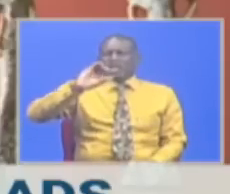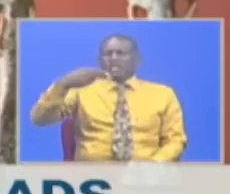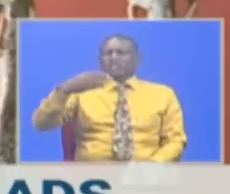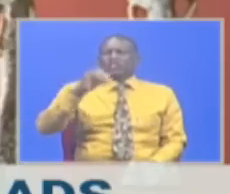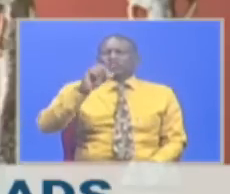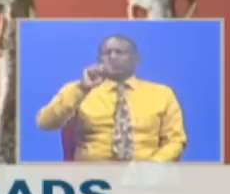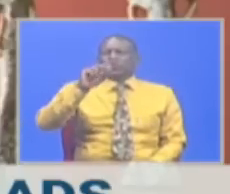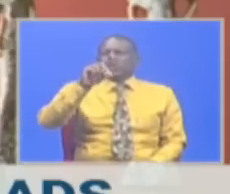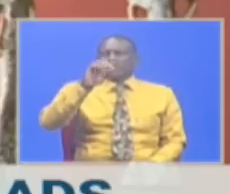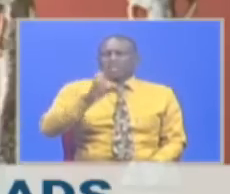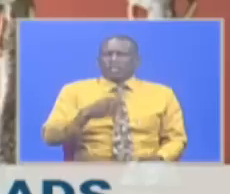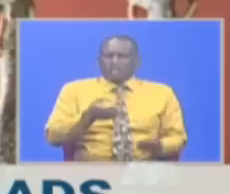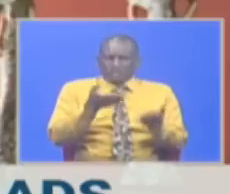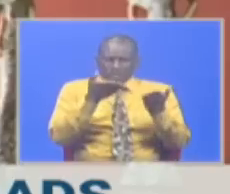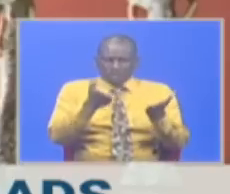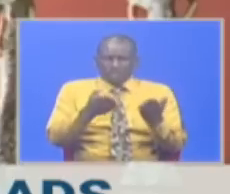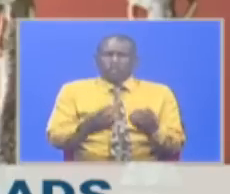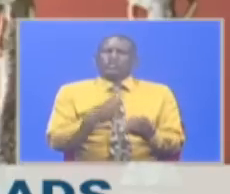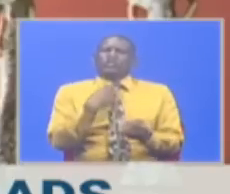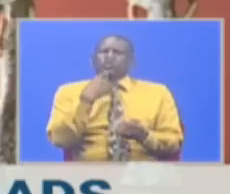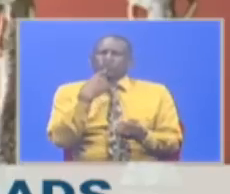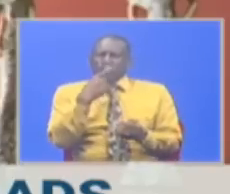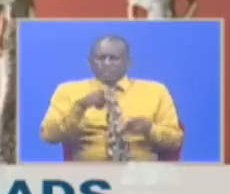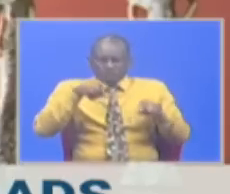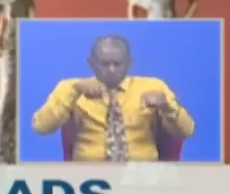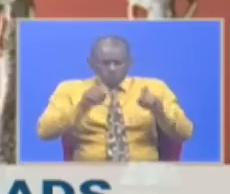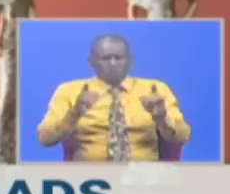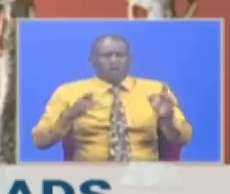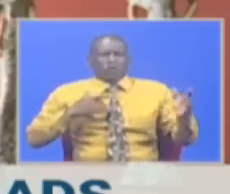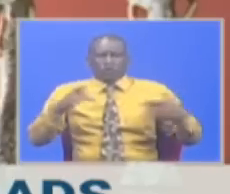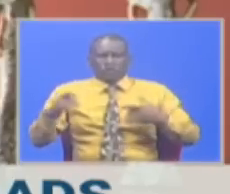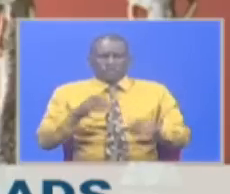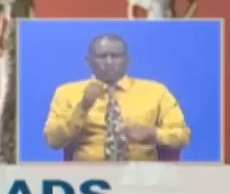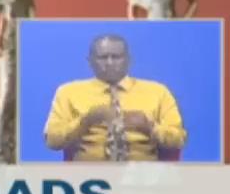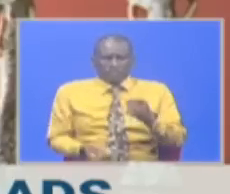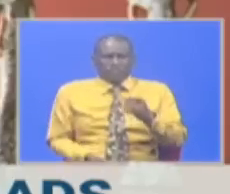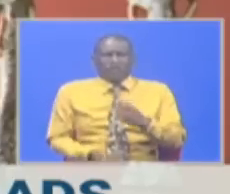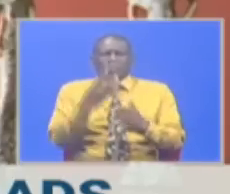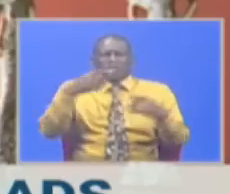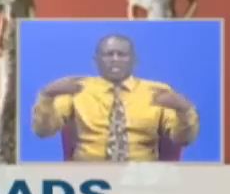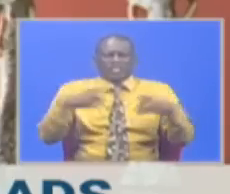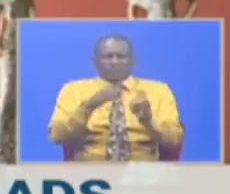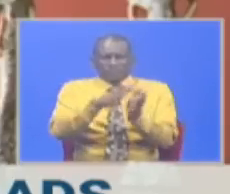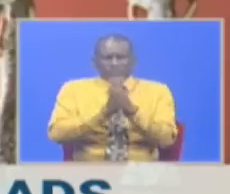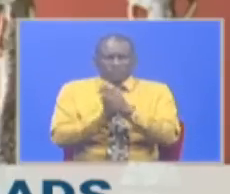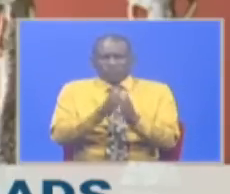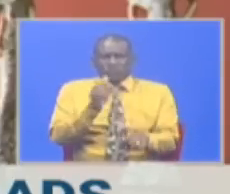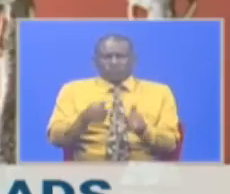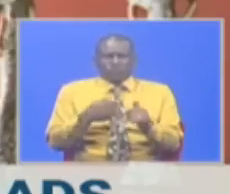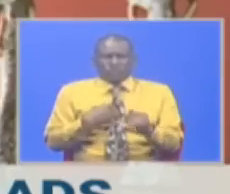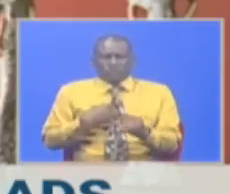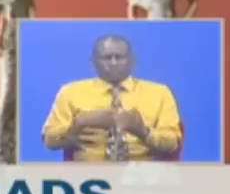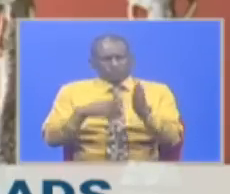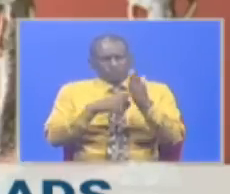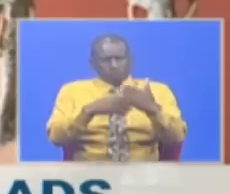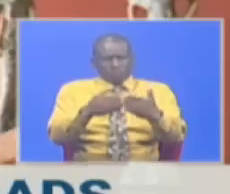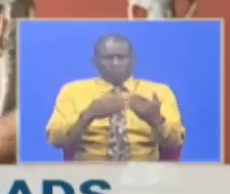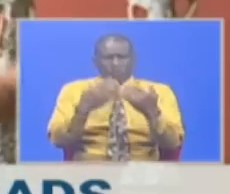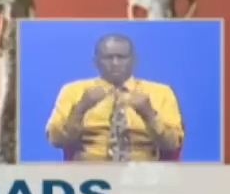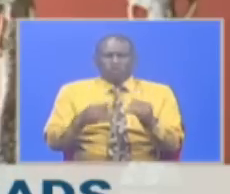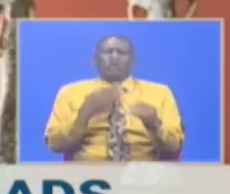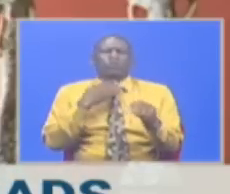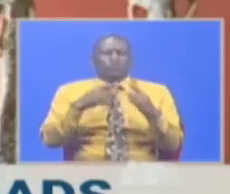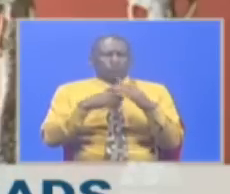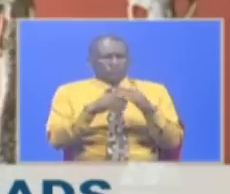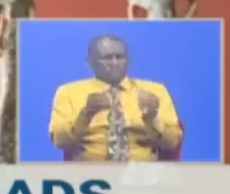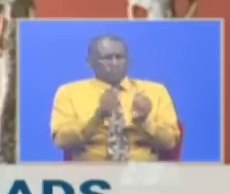here now with us to answer to your concerns that have been raised in several stories that we have run earlier. But let me begin with